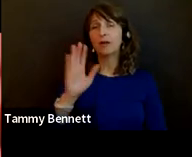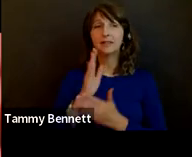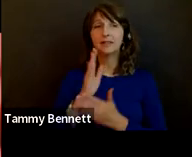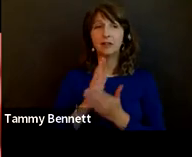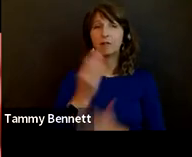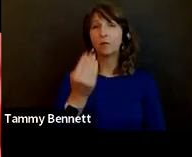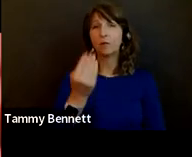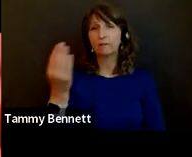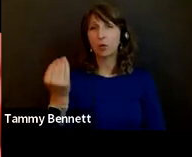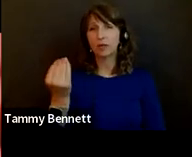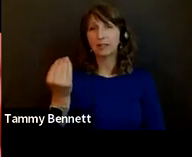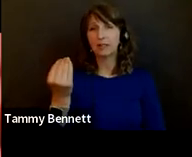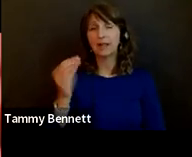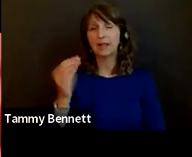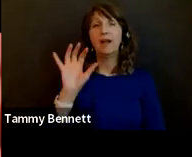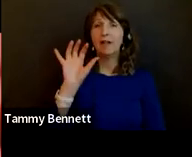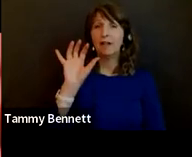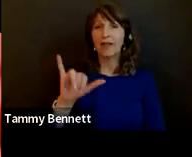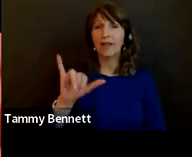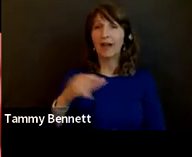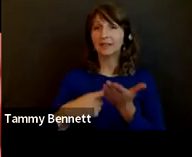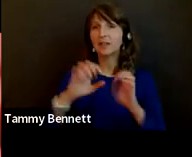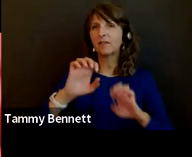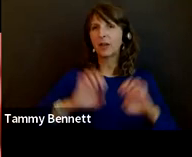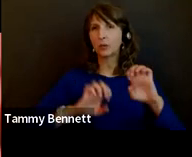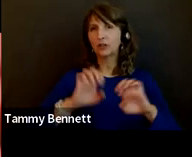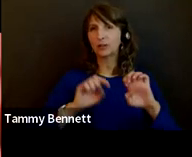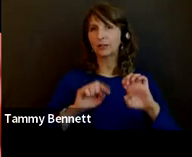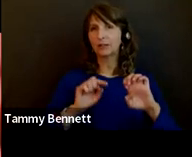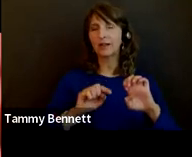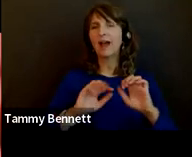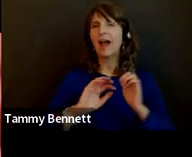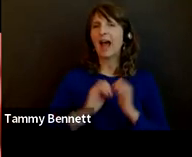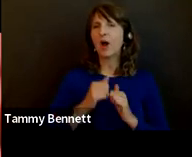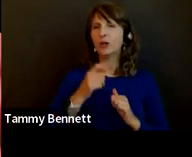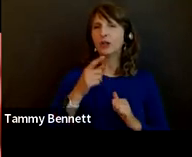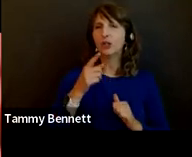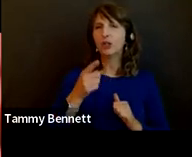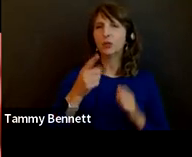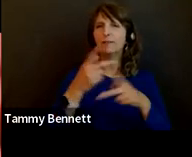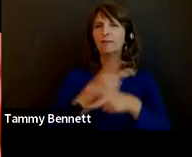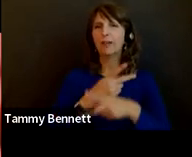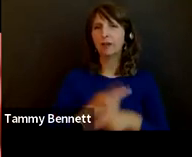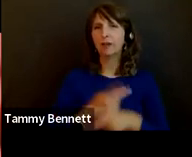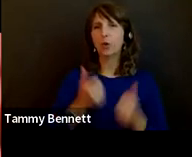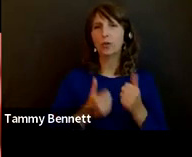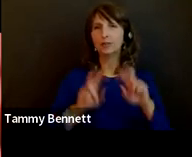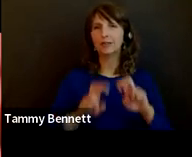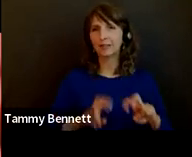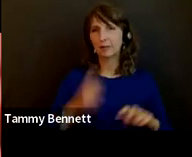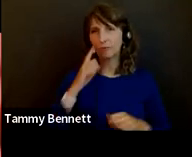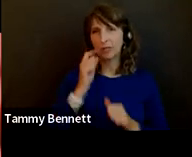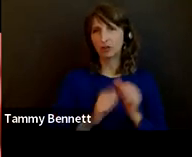pieces matter the most when you're thinking about a child who needs a different type of assessment. One thing you should always do is